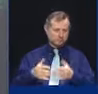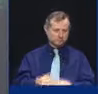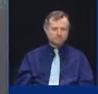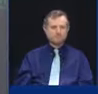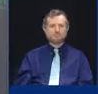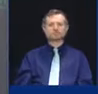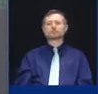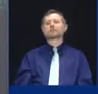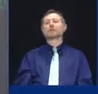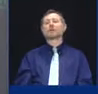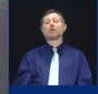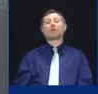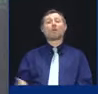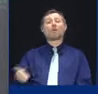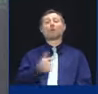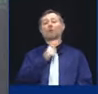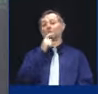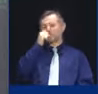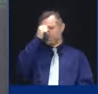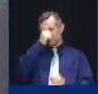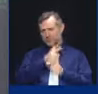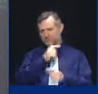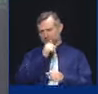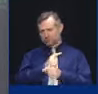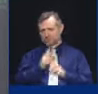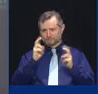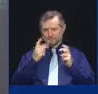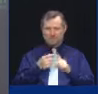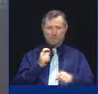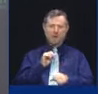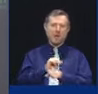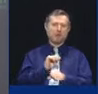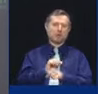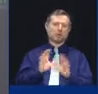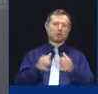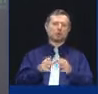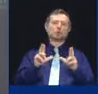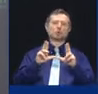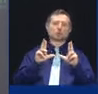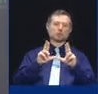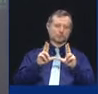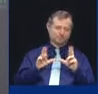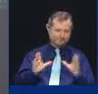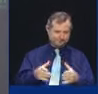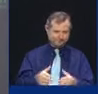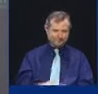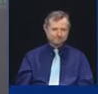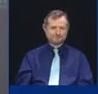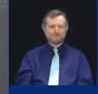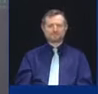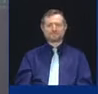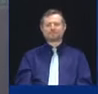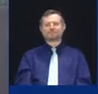And all of our brothers and sisters from labor who are here with us today. Thank you.